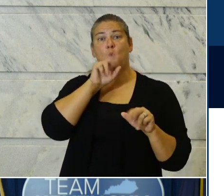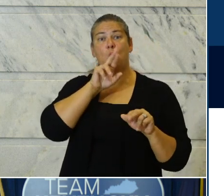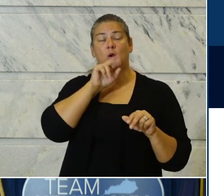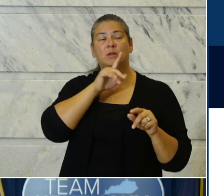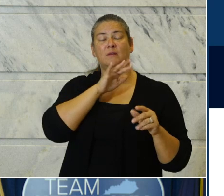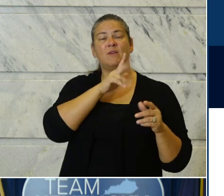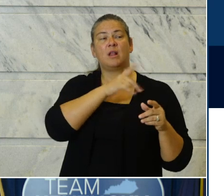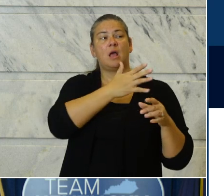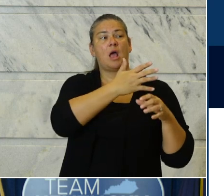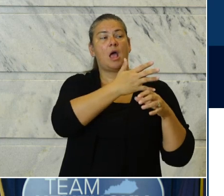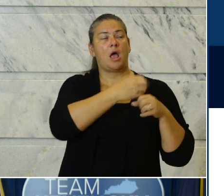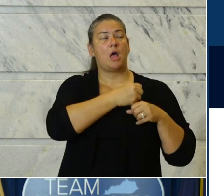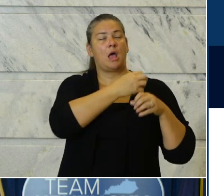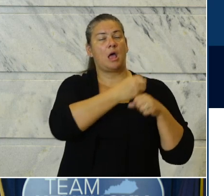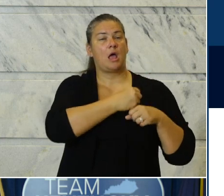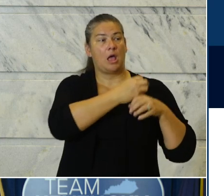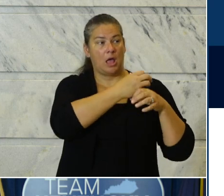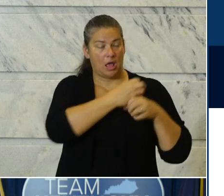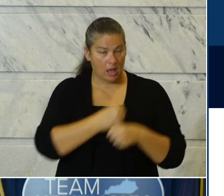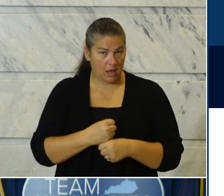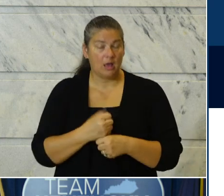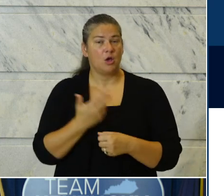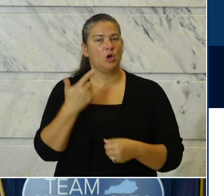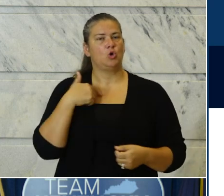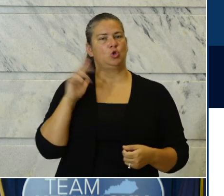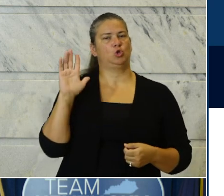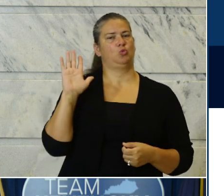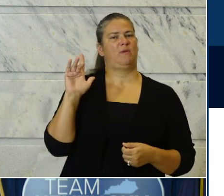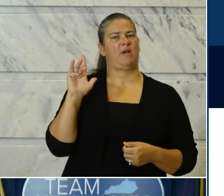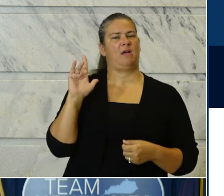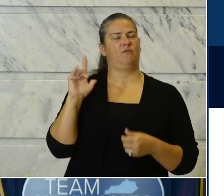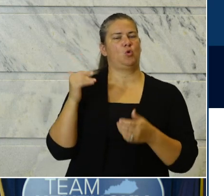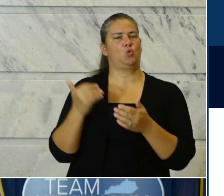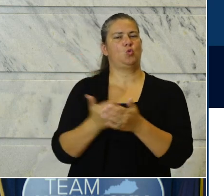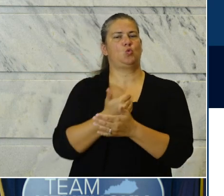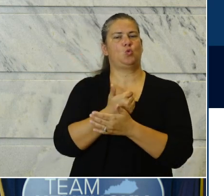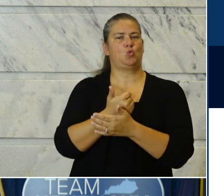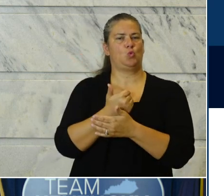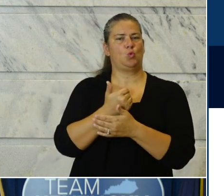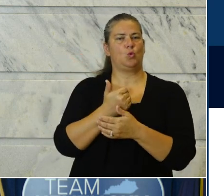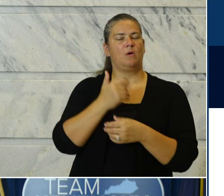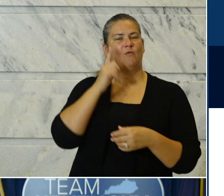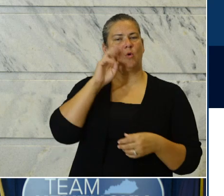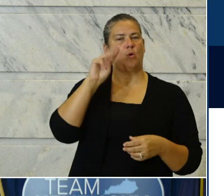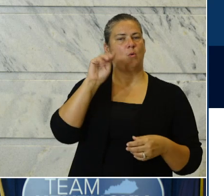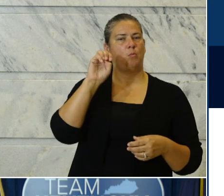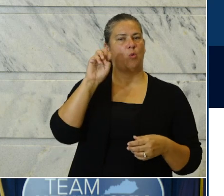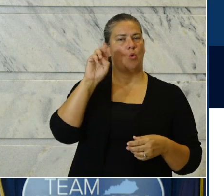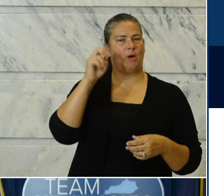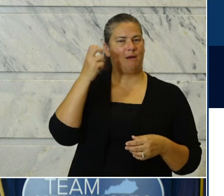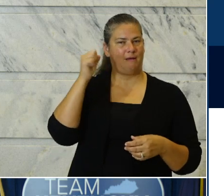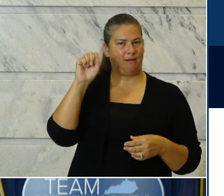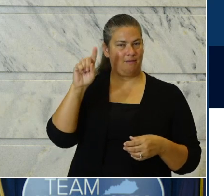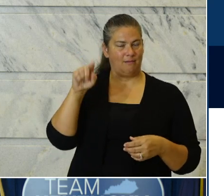a lot of that is driven by 25 new positive cases at Morehead State University,